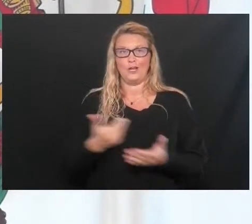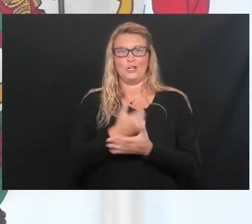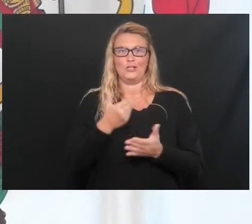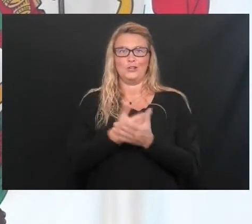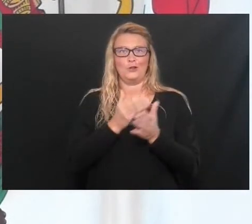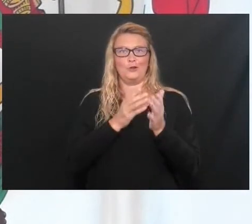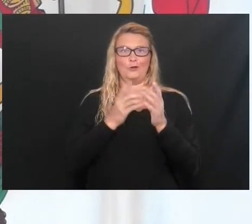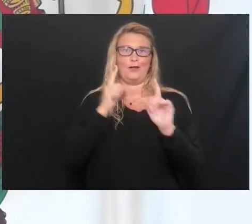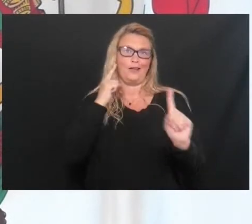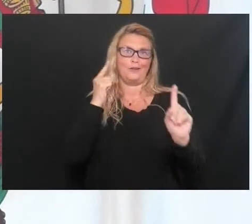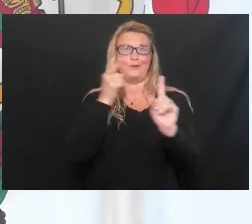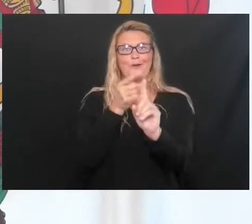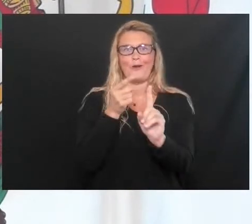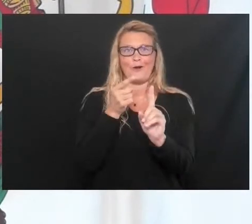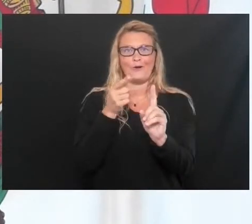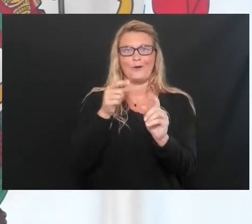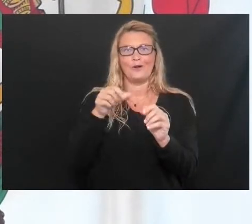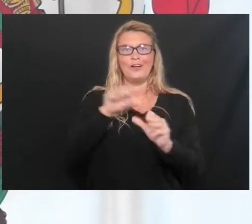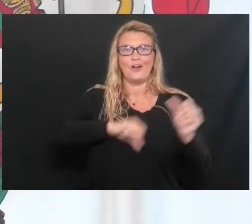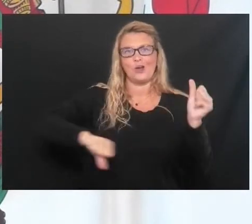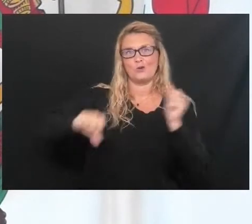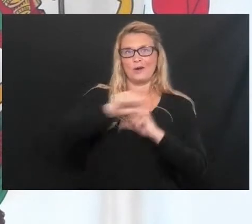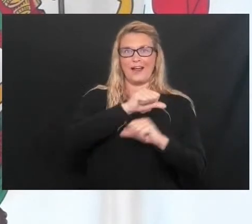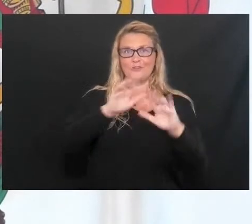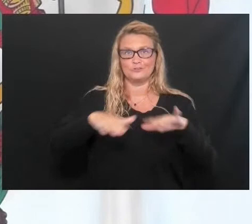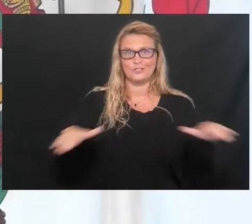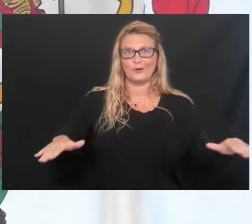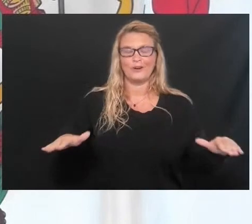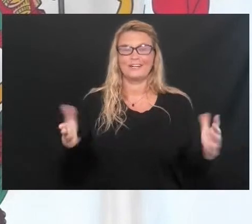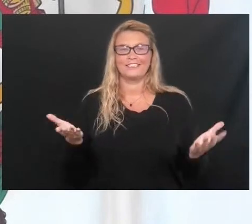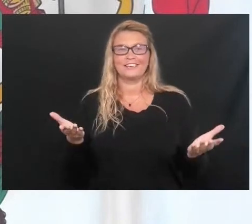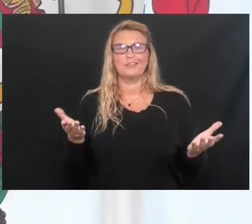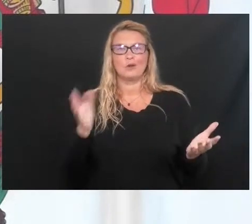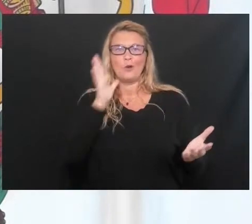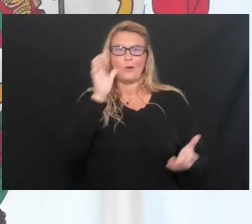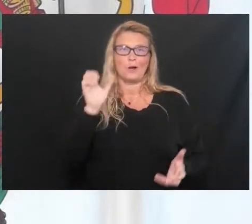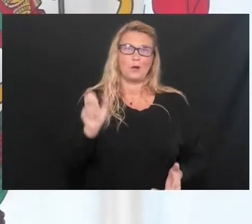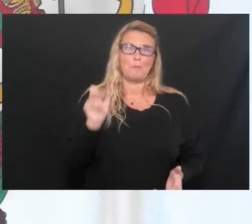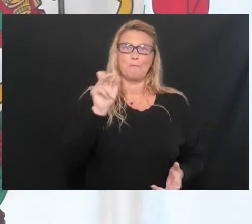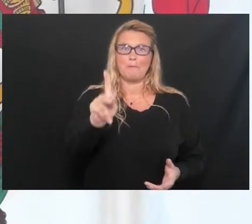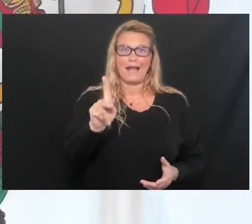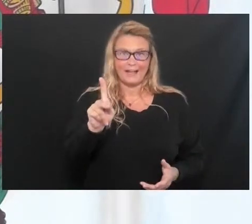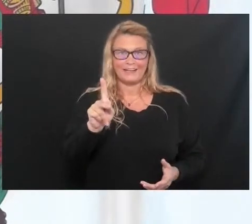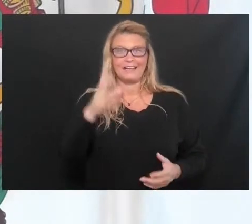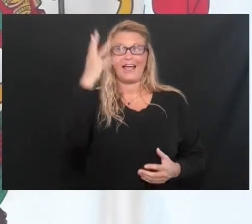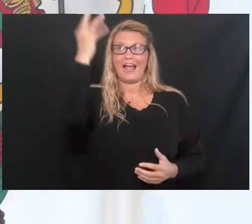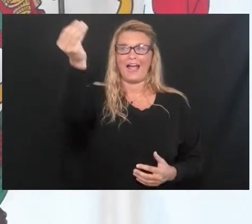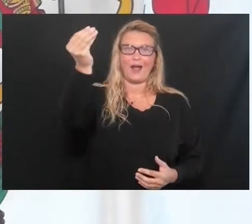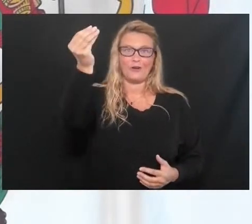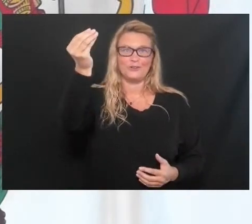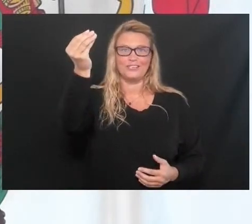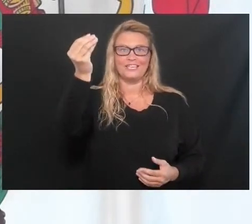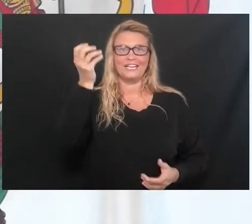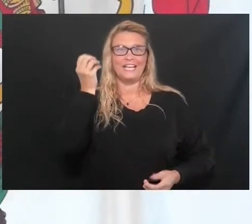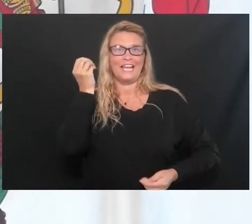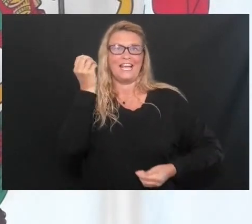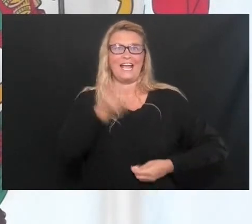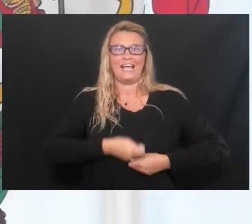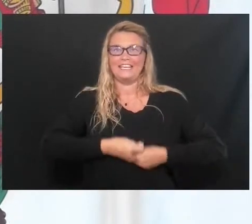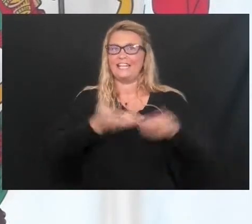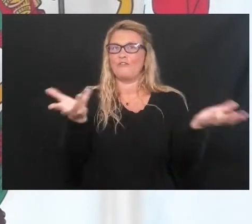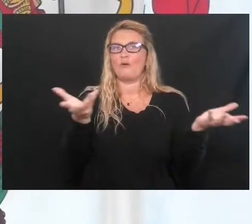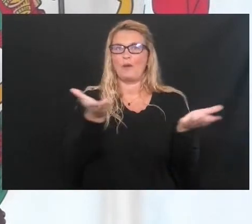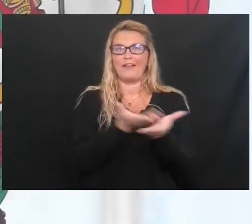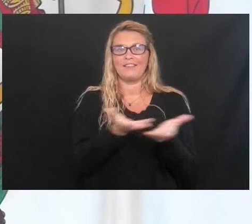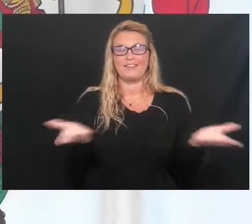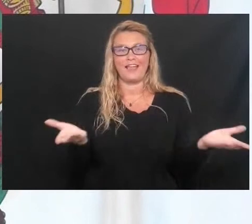lot about our children and everything. And so we're going to go back out on the road and give a bunch more stuff away